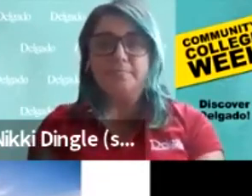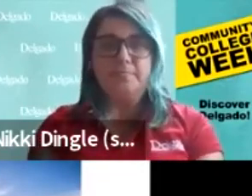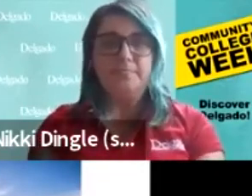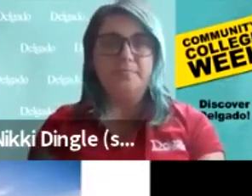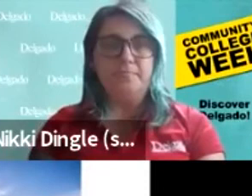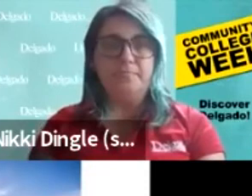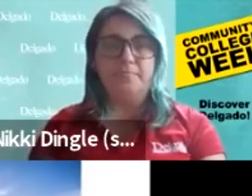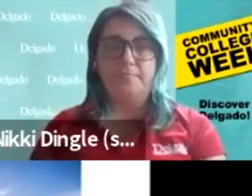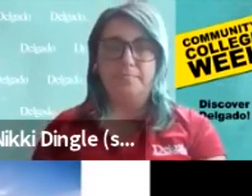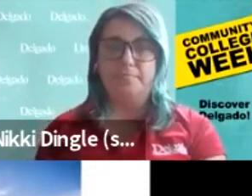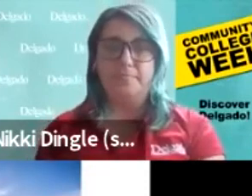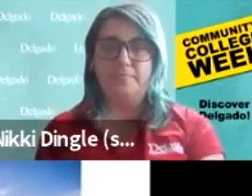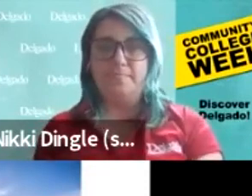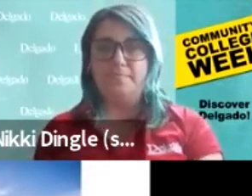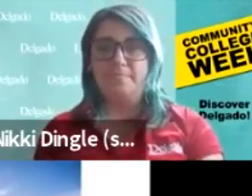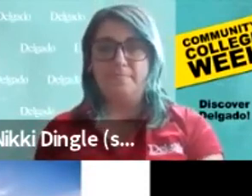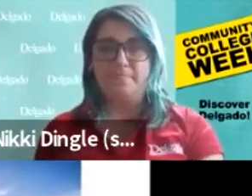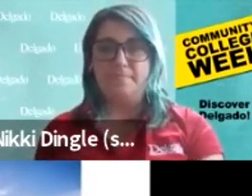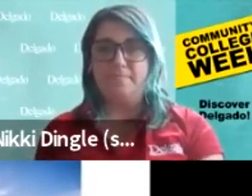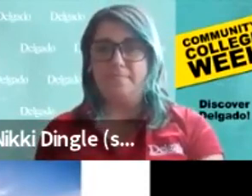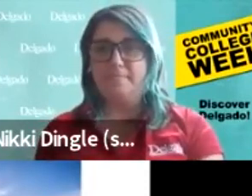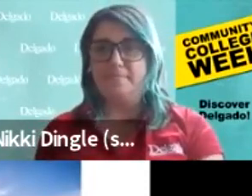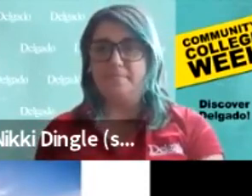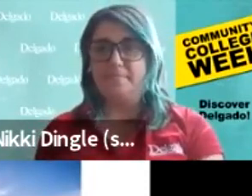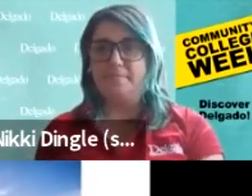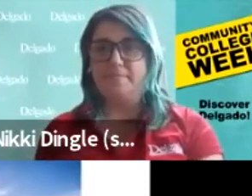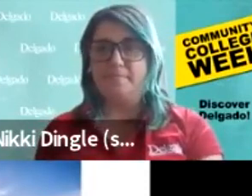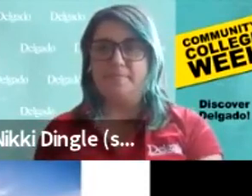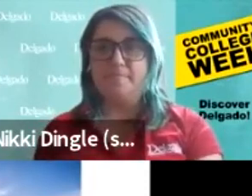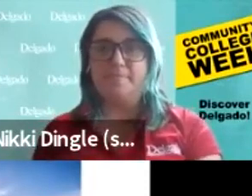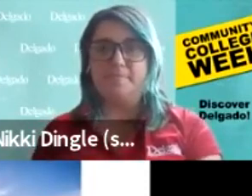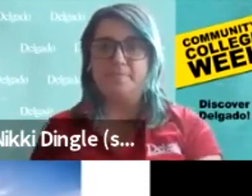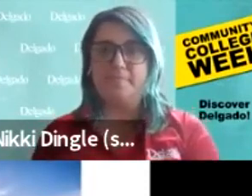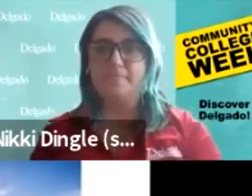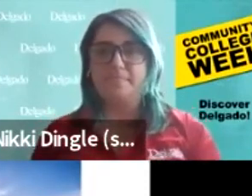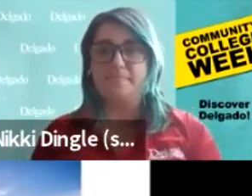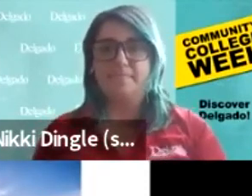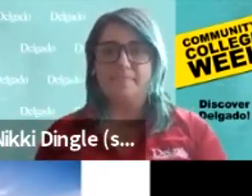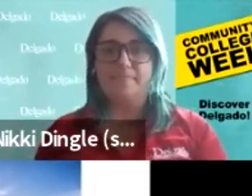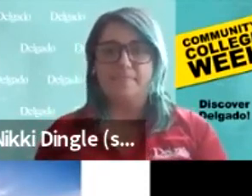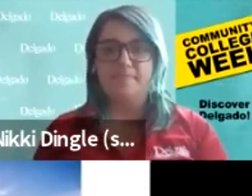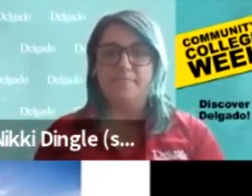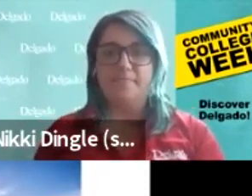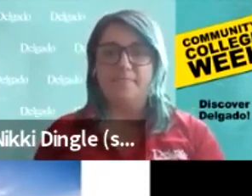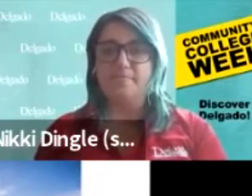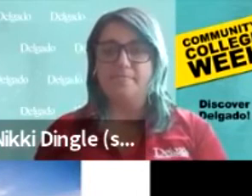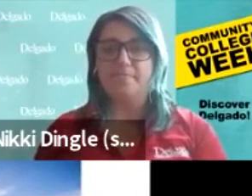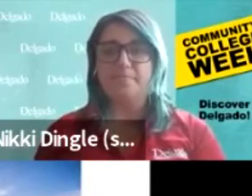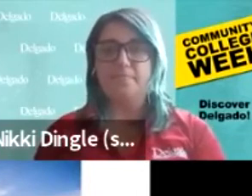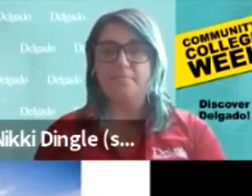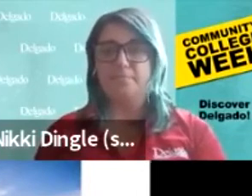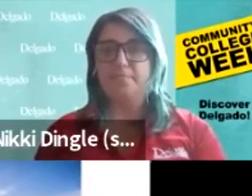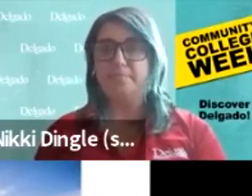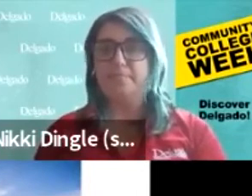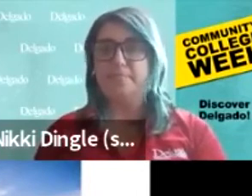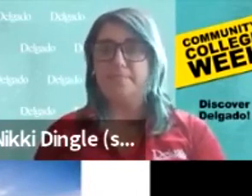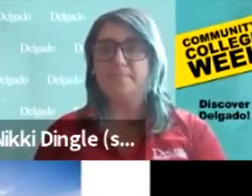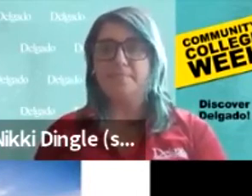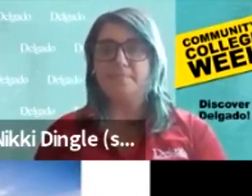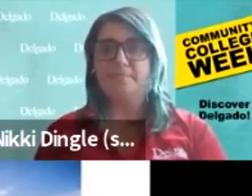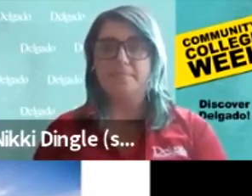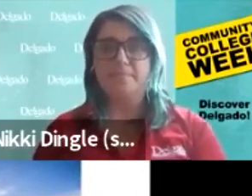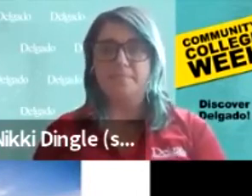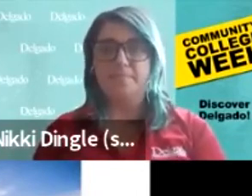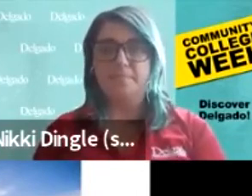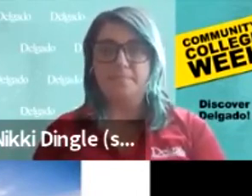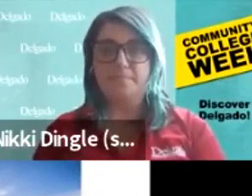shaped the fields of philosophy and science. Furthermore, because many French speakers have also significantly